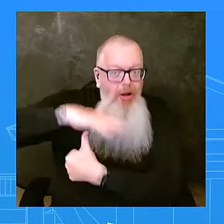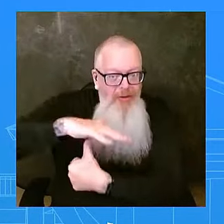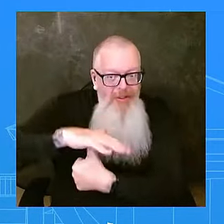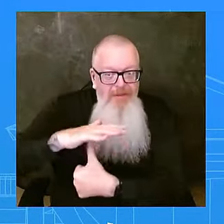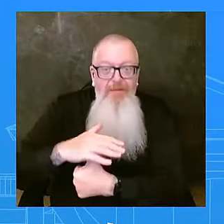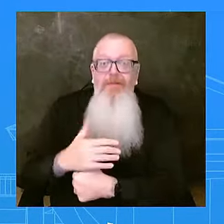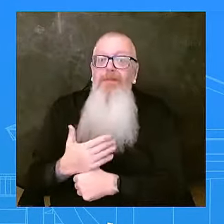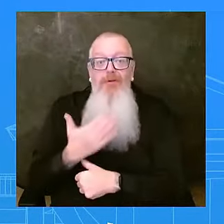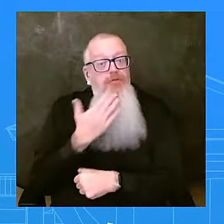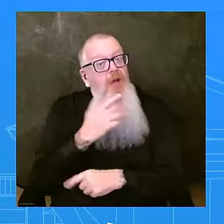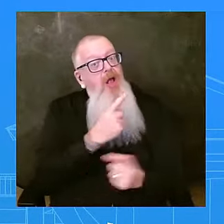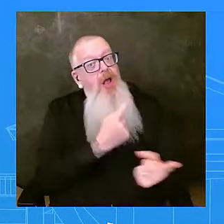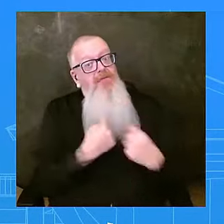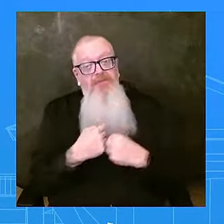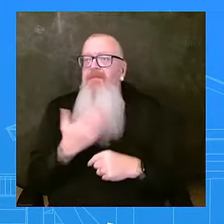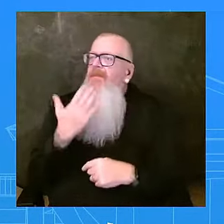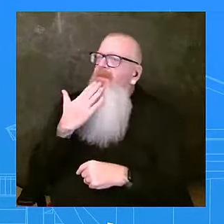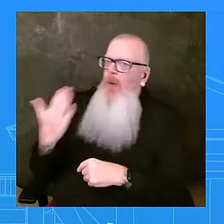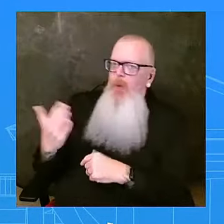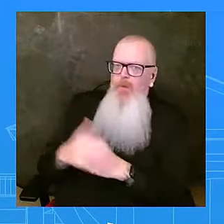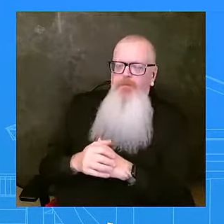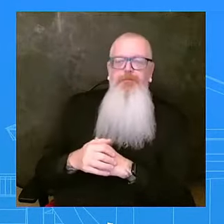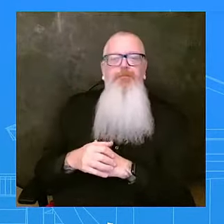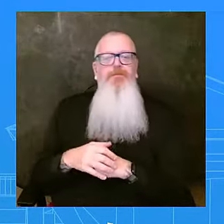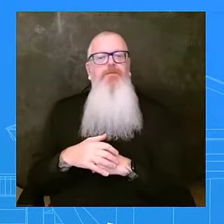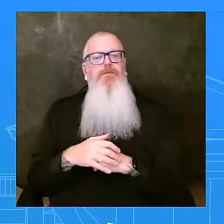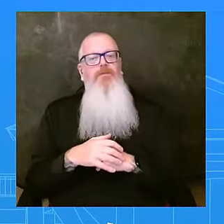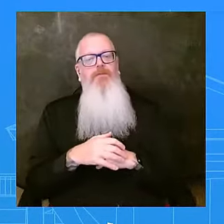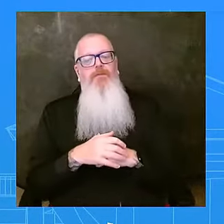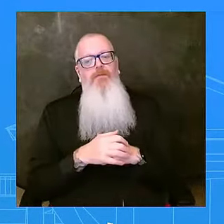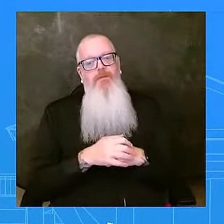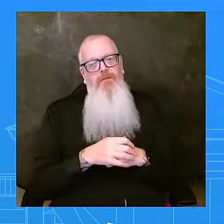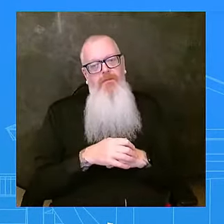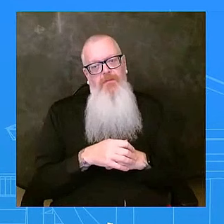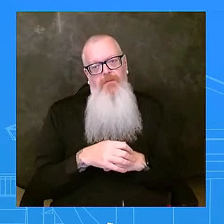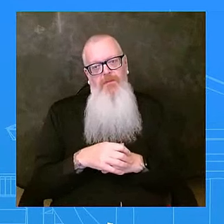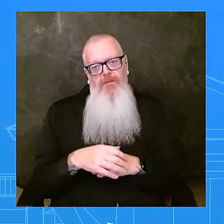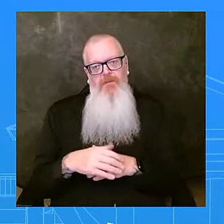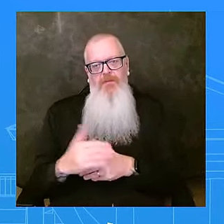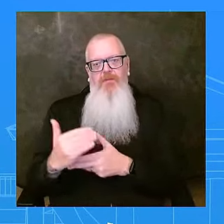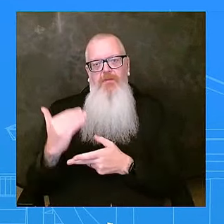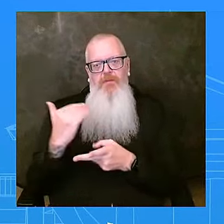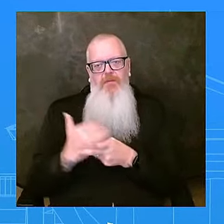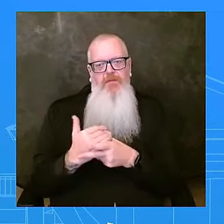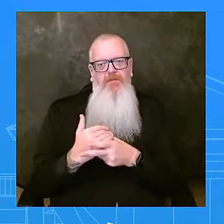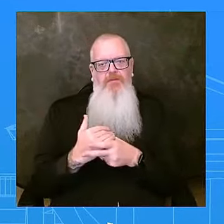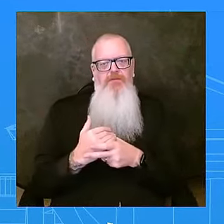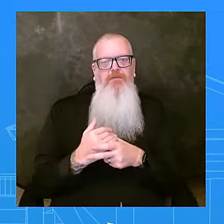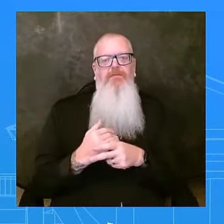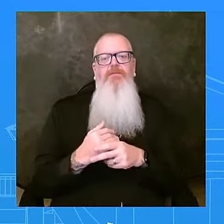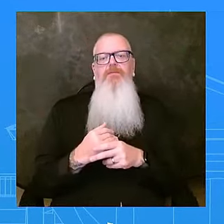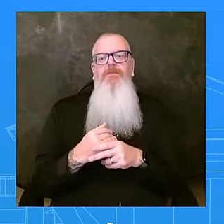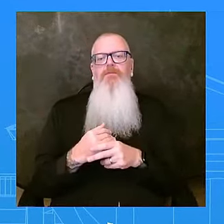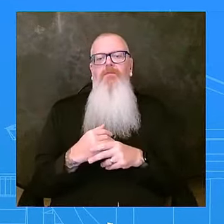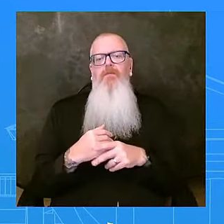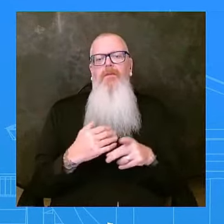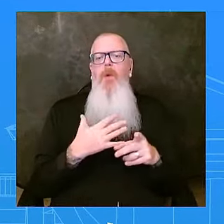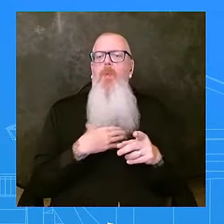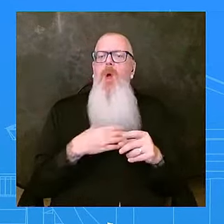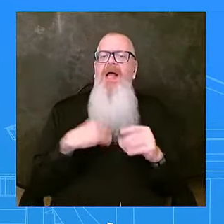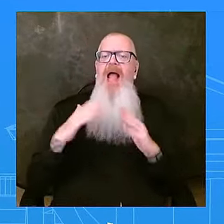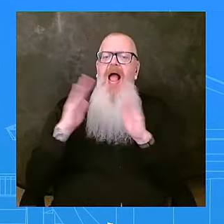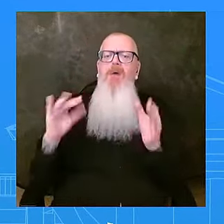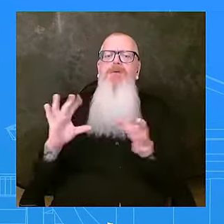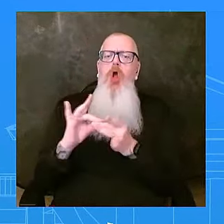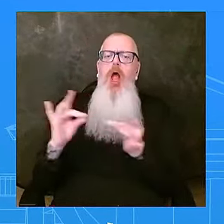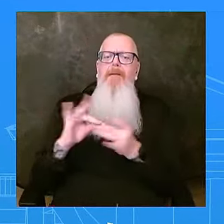see you. I wonder what the White House makes of former President Trump's comments over the weekend saying, when I win, those people who cheated in elections